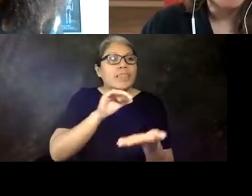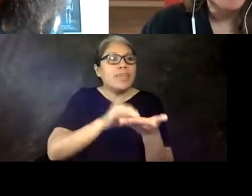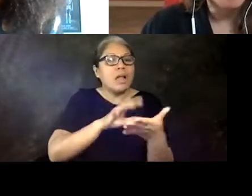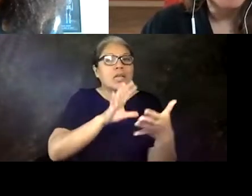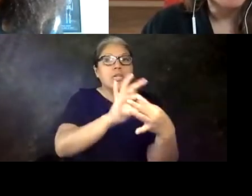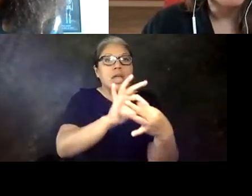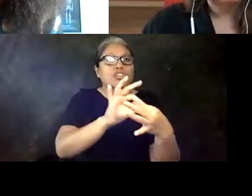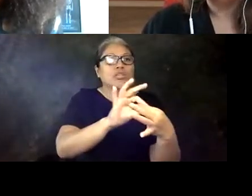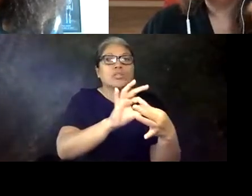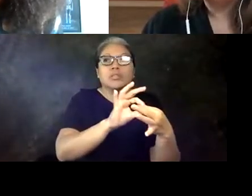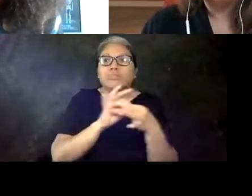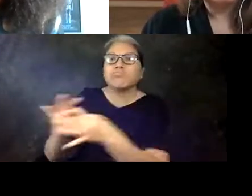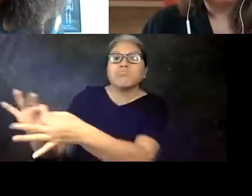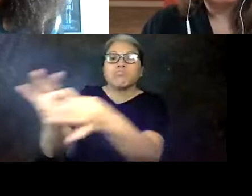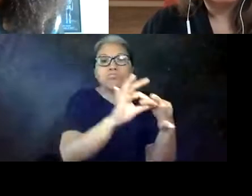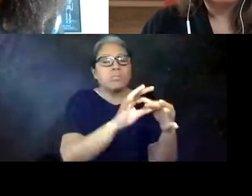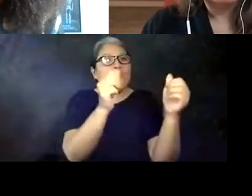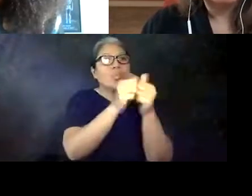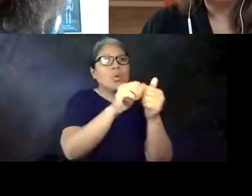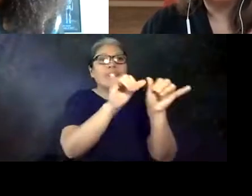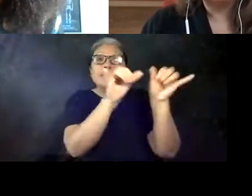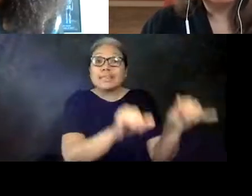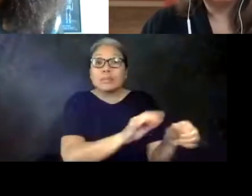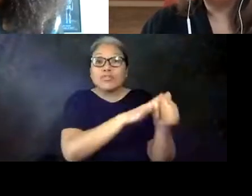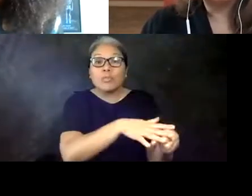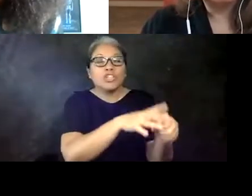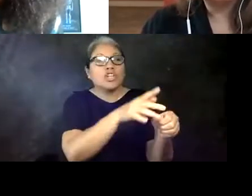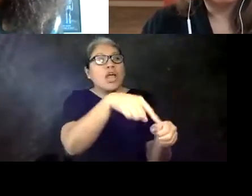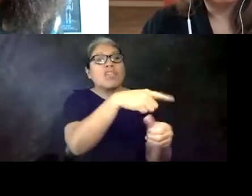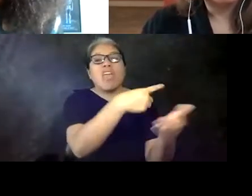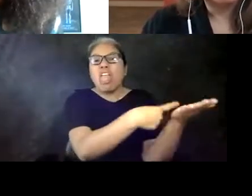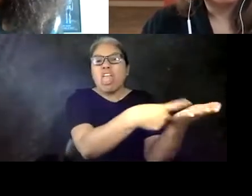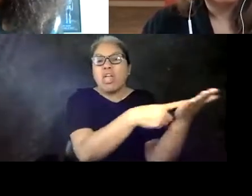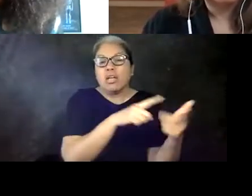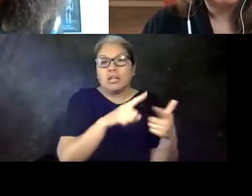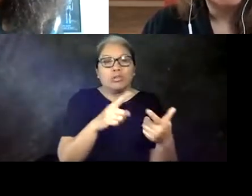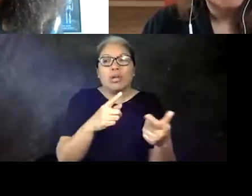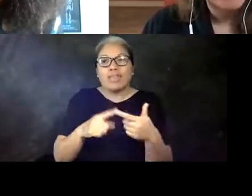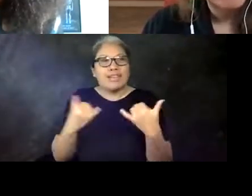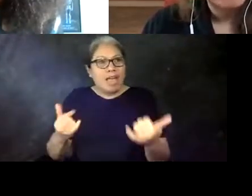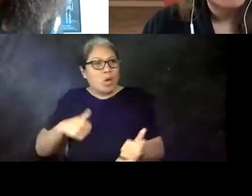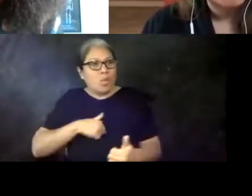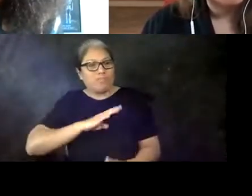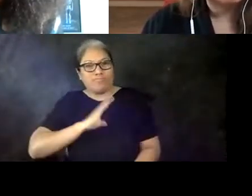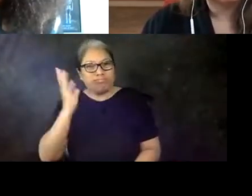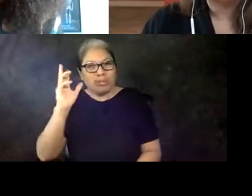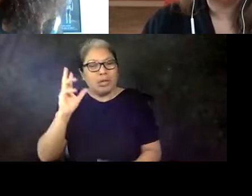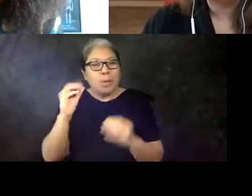oppression in a way that like politicizes us to build these cross-issue, cross-community movements.